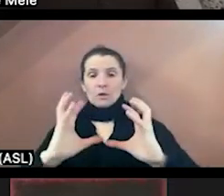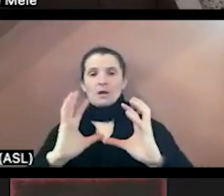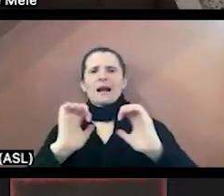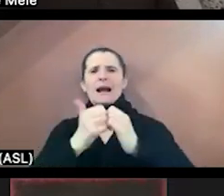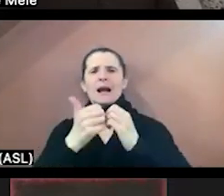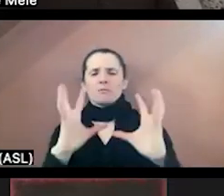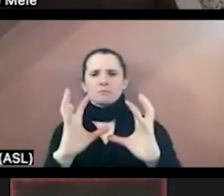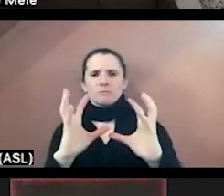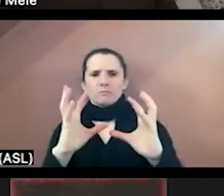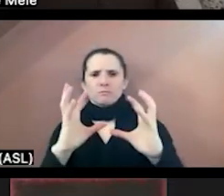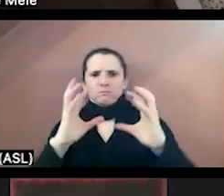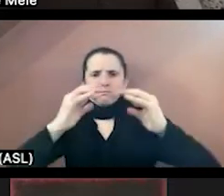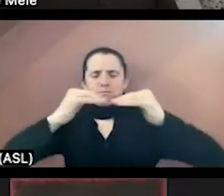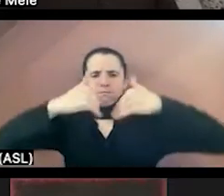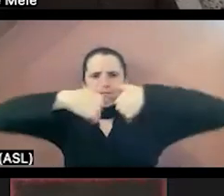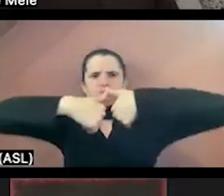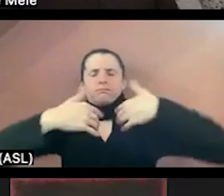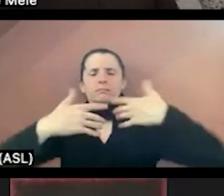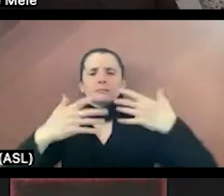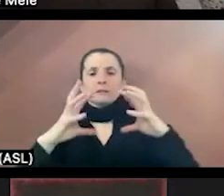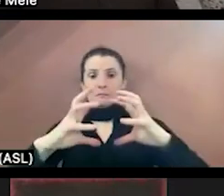like a spherical